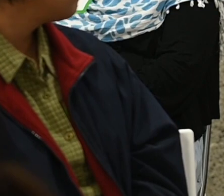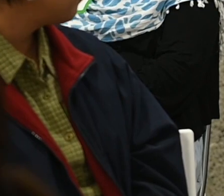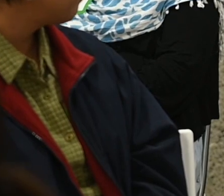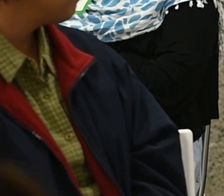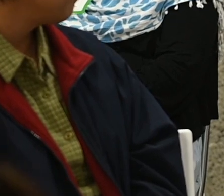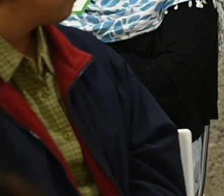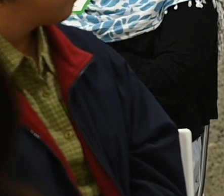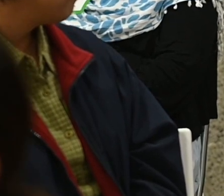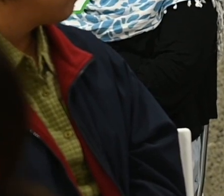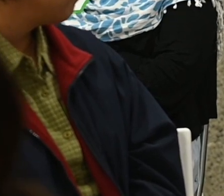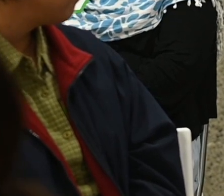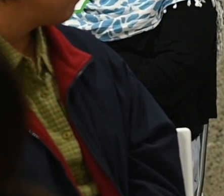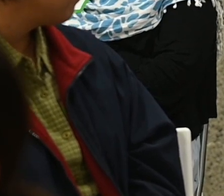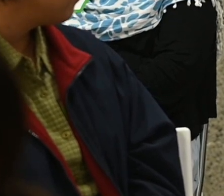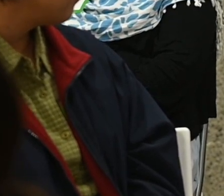friends I've made.